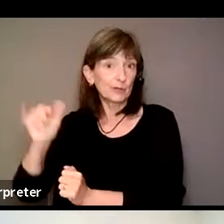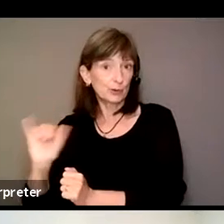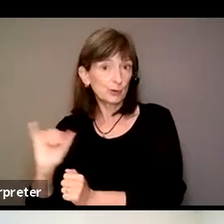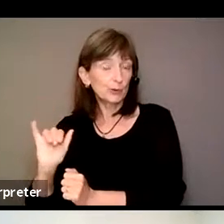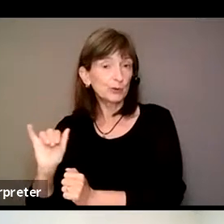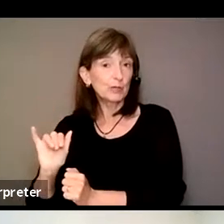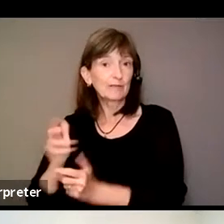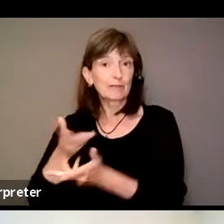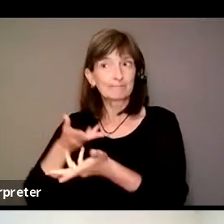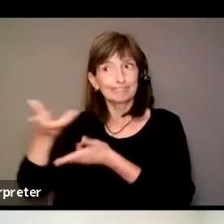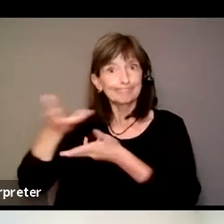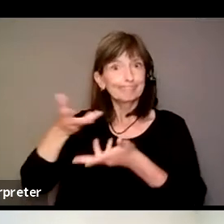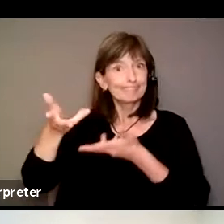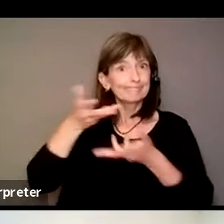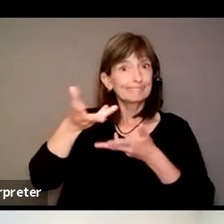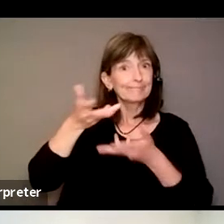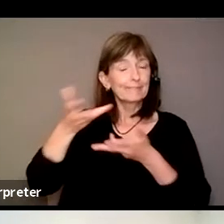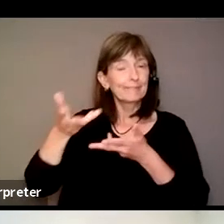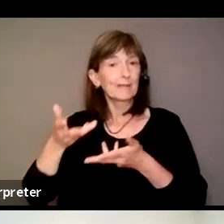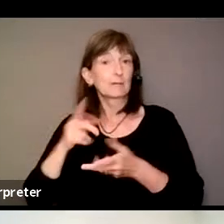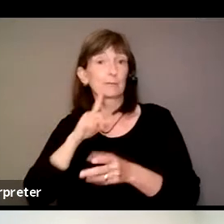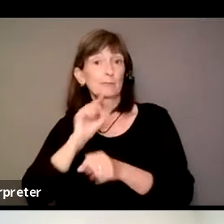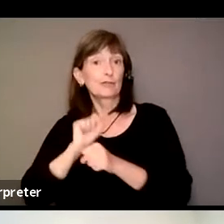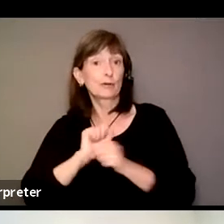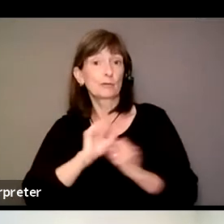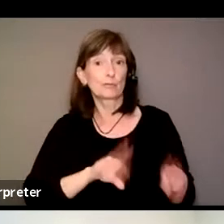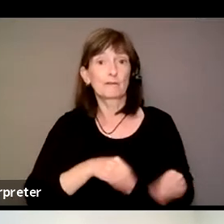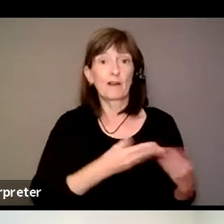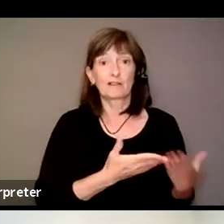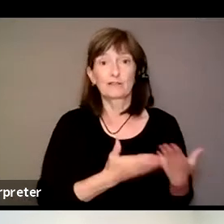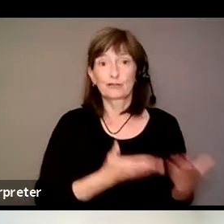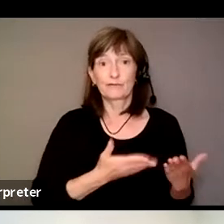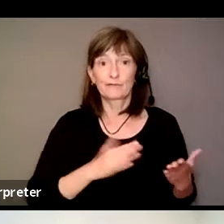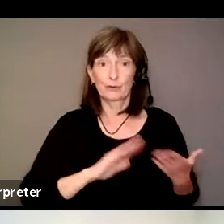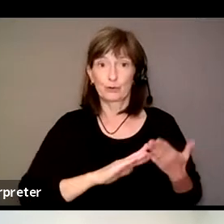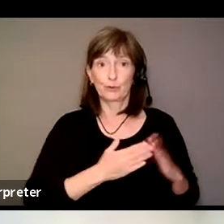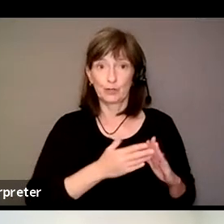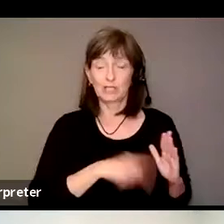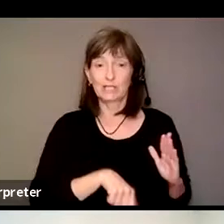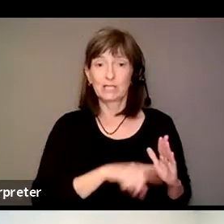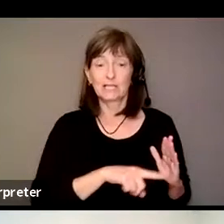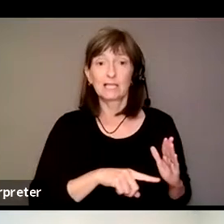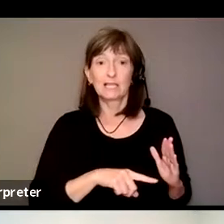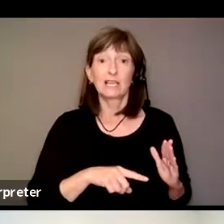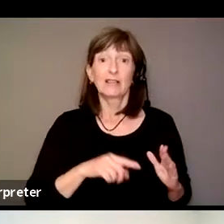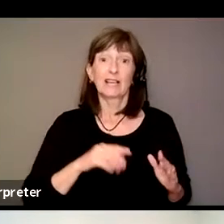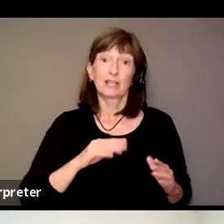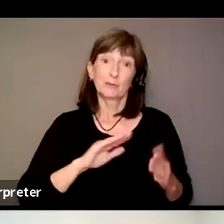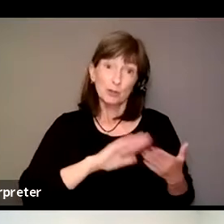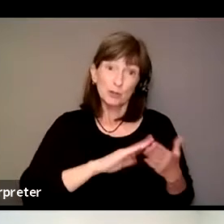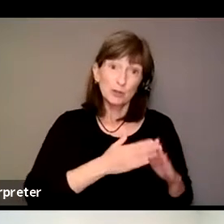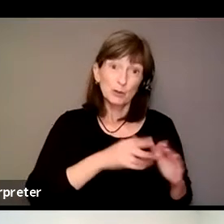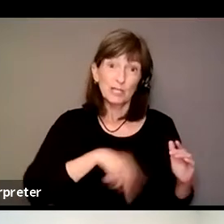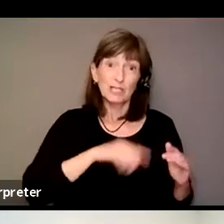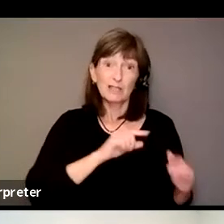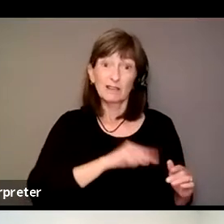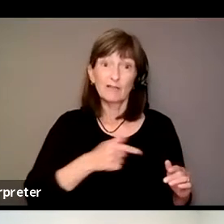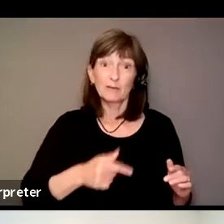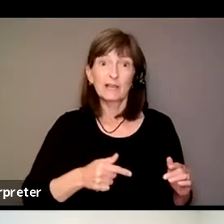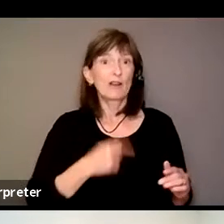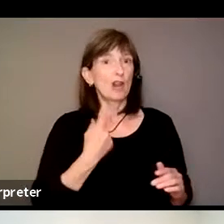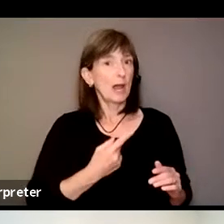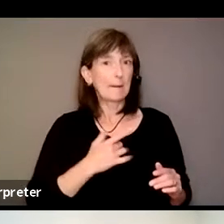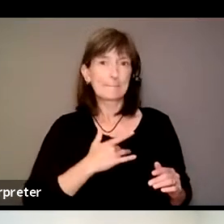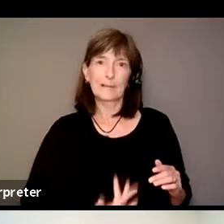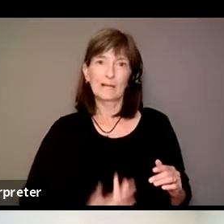at the ground level. And we often say that about municipal governments is they're the boots on the ground when you look at a lot of these projects and a lot of these